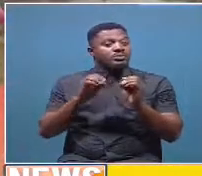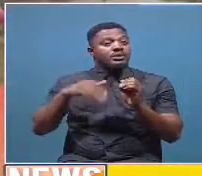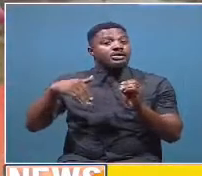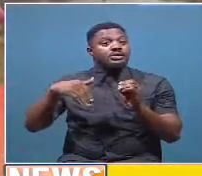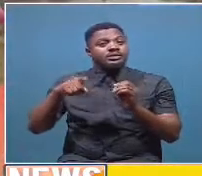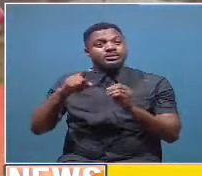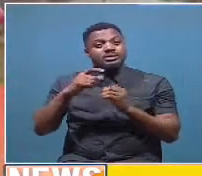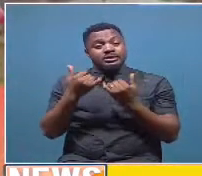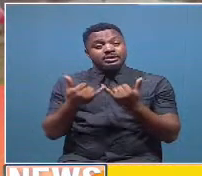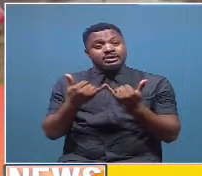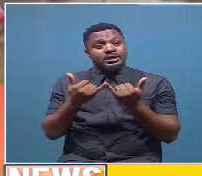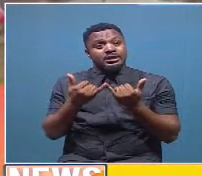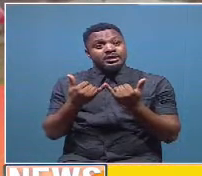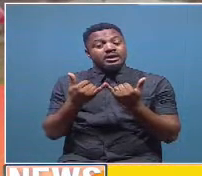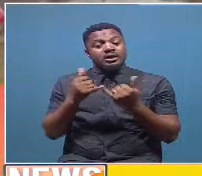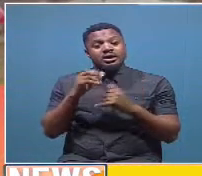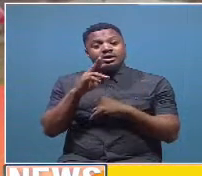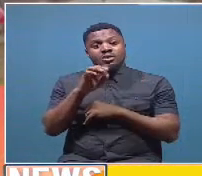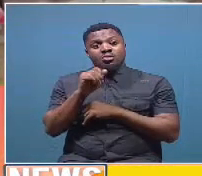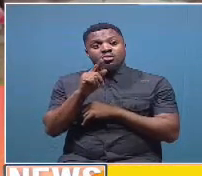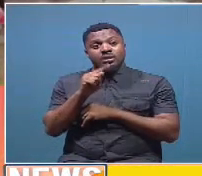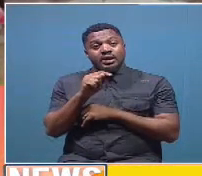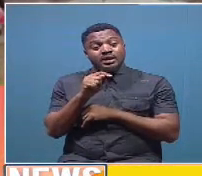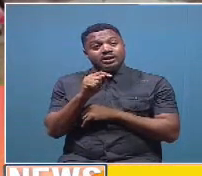Currently, the rate at which